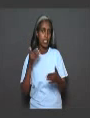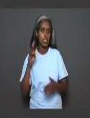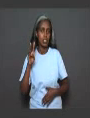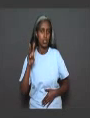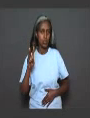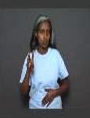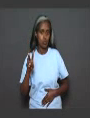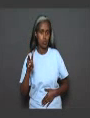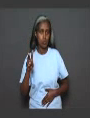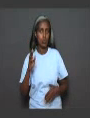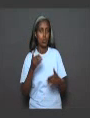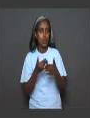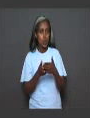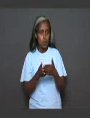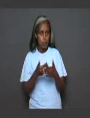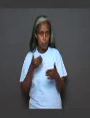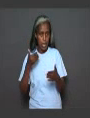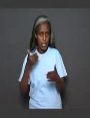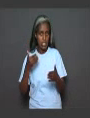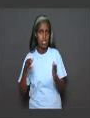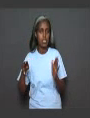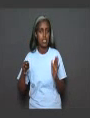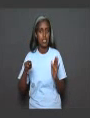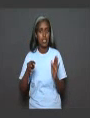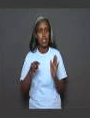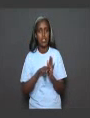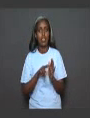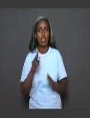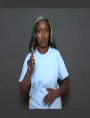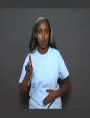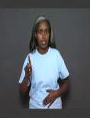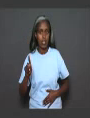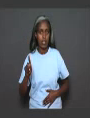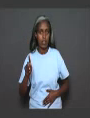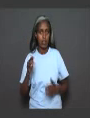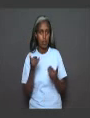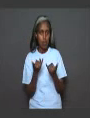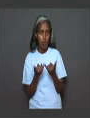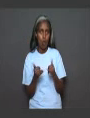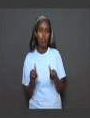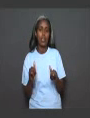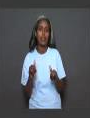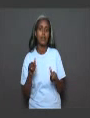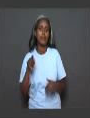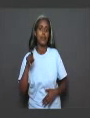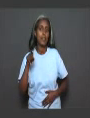minus 2 minus negative 1